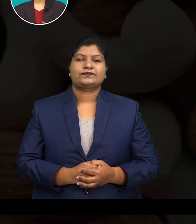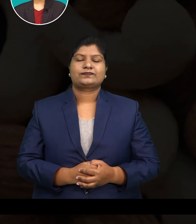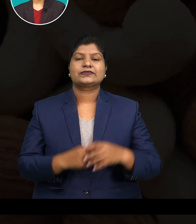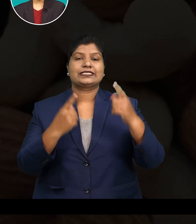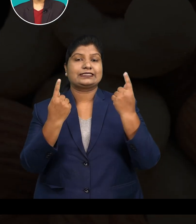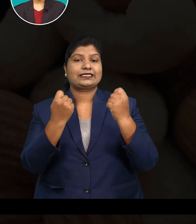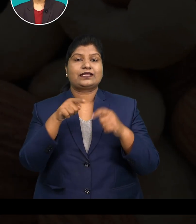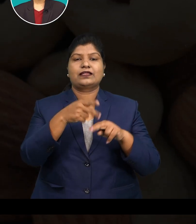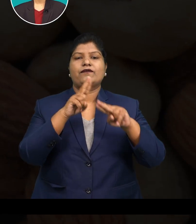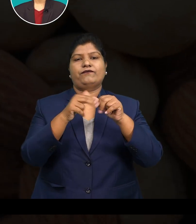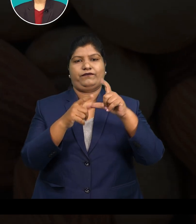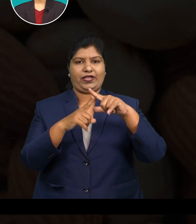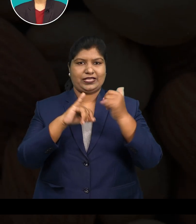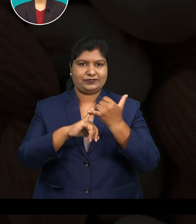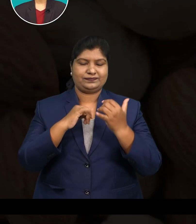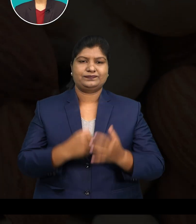test for fats.